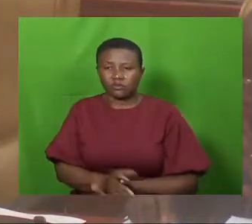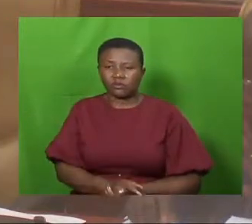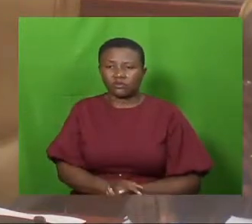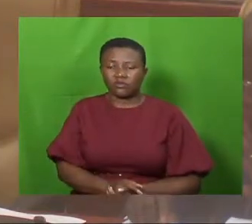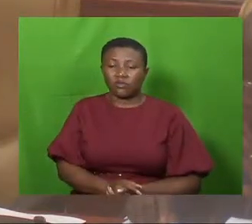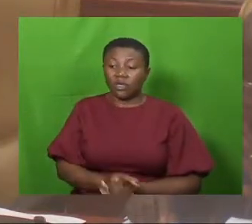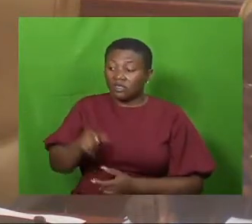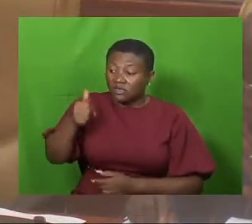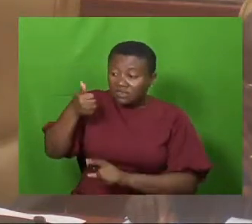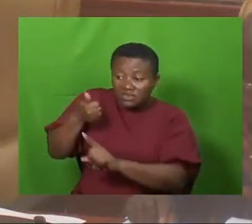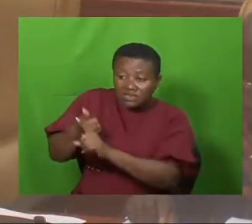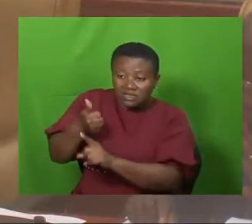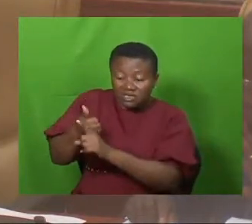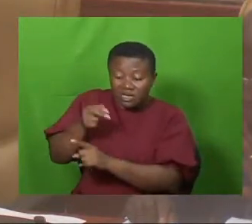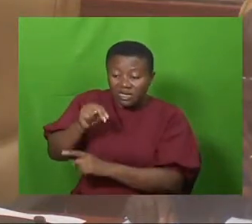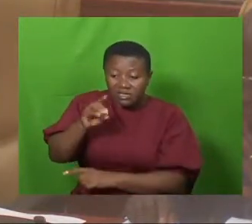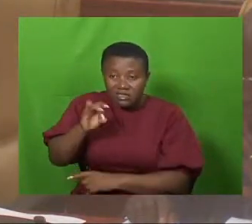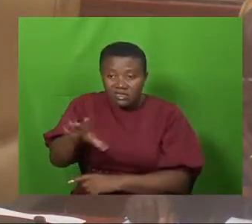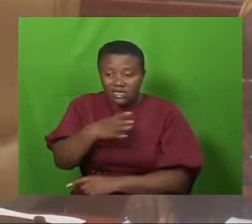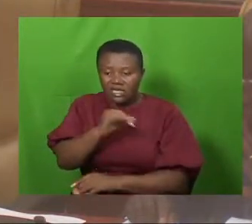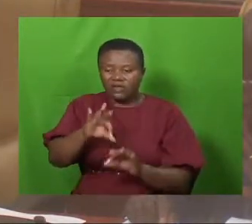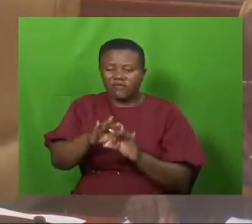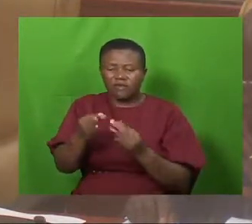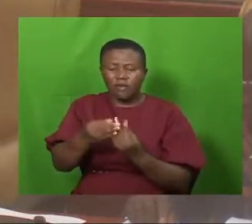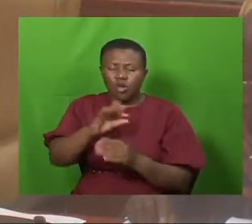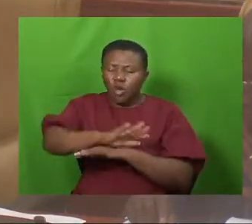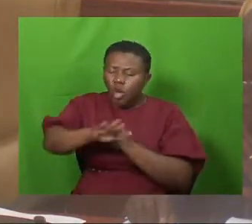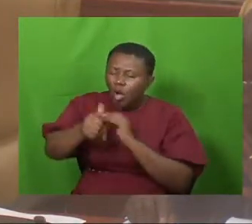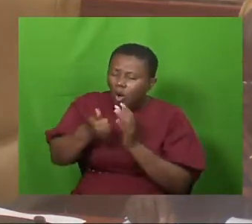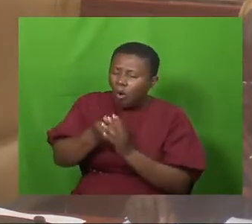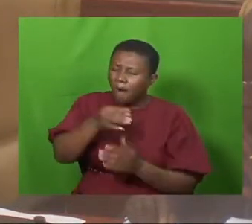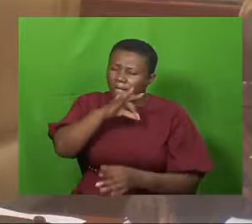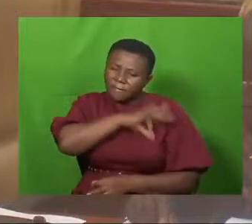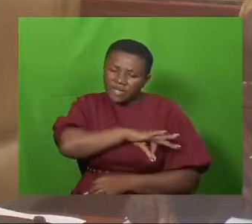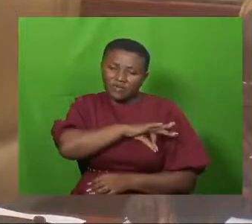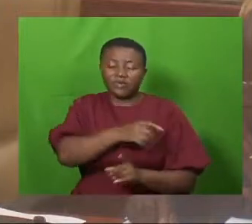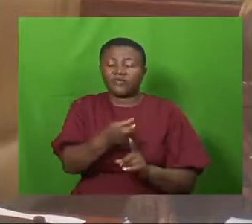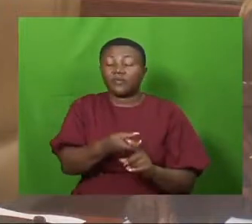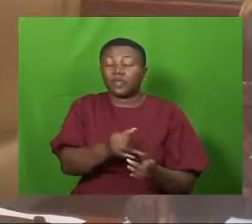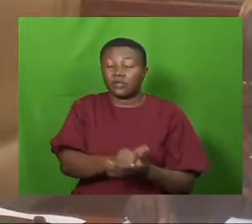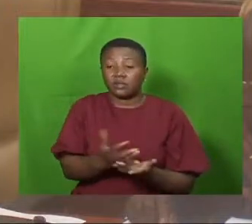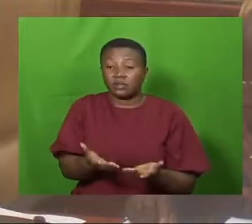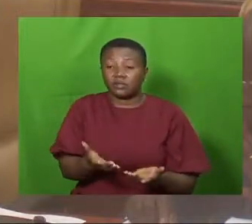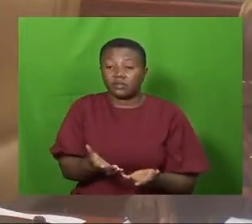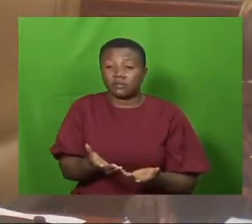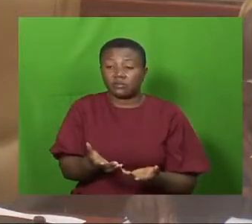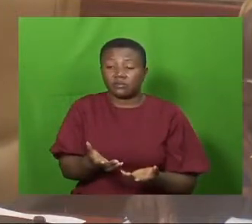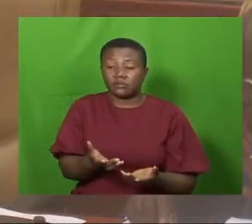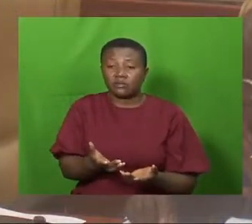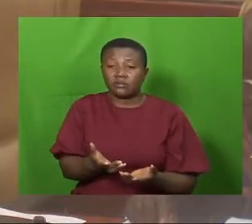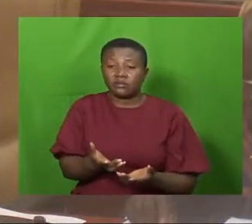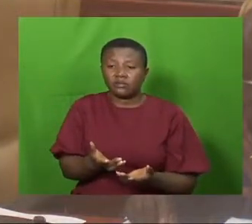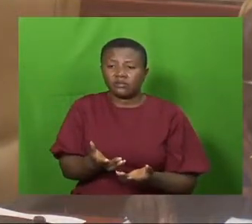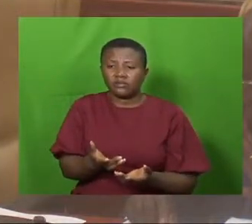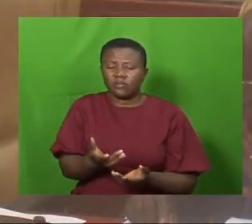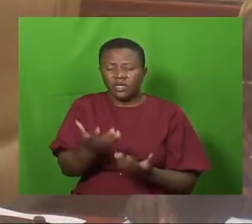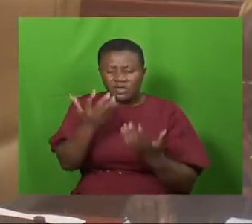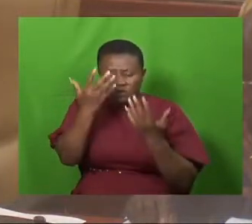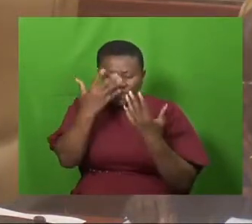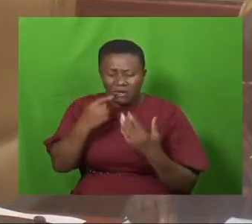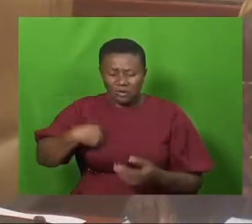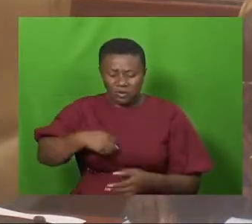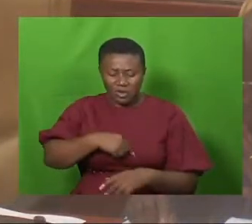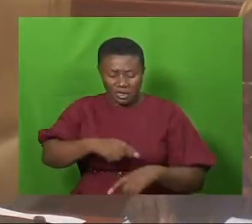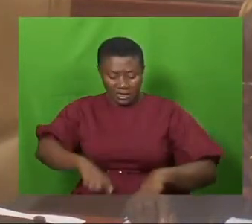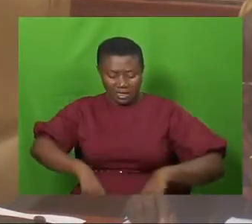of. Mr. Speaker, it is instructive that we live in this country where our